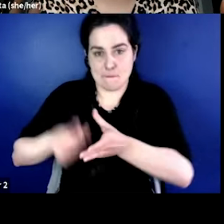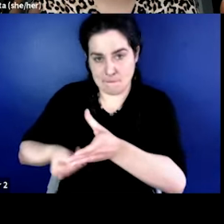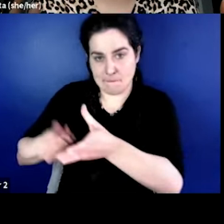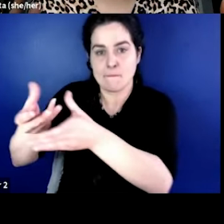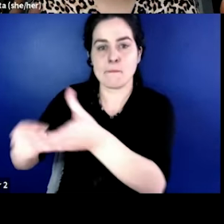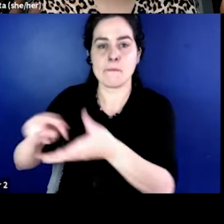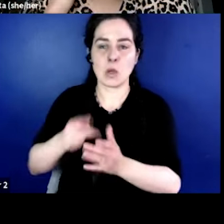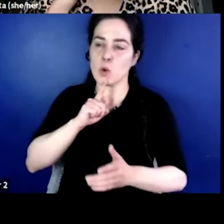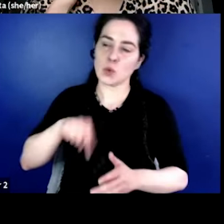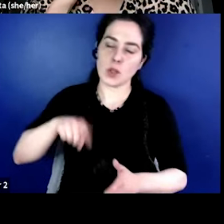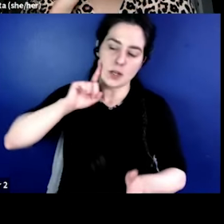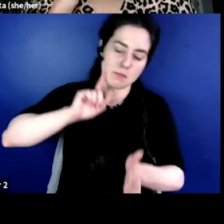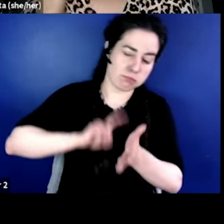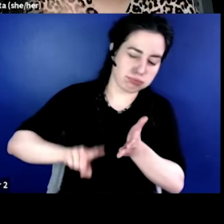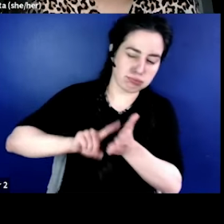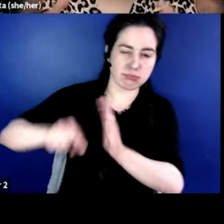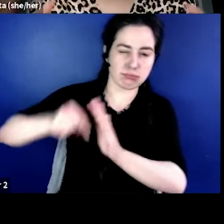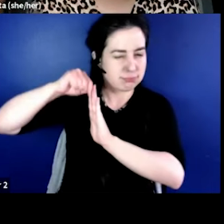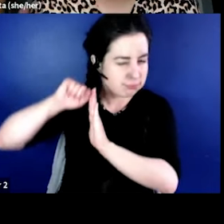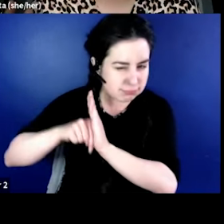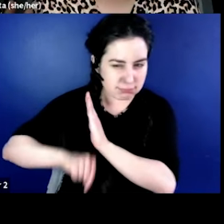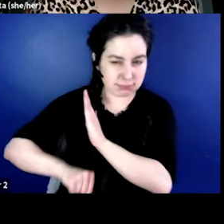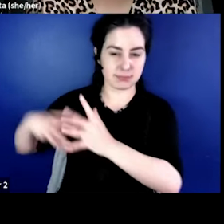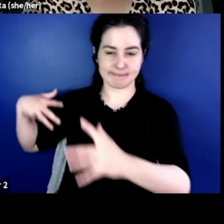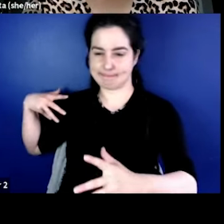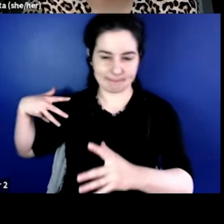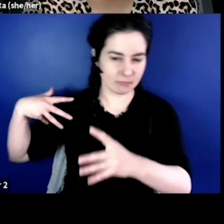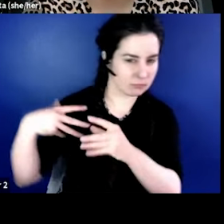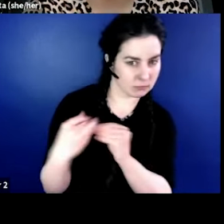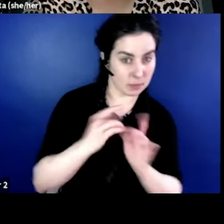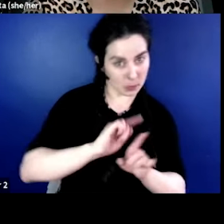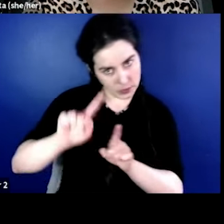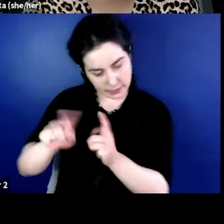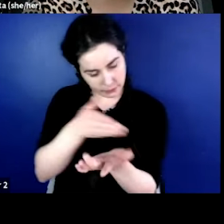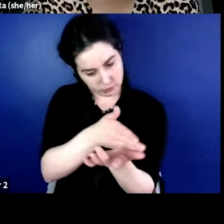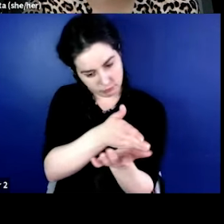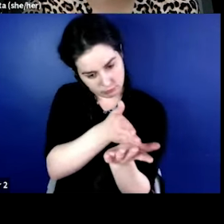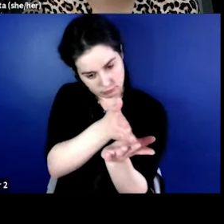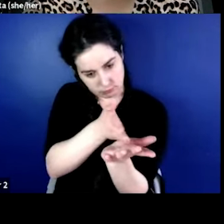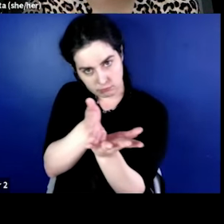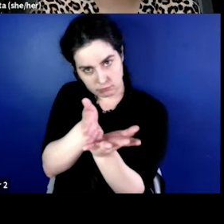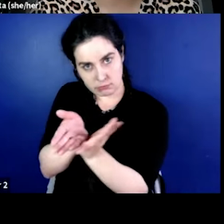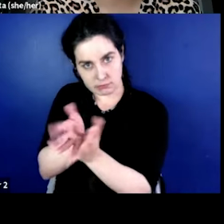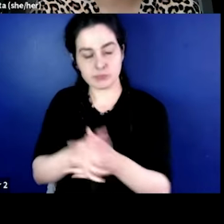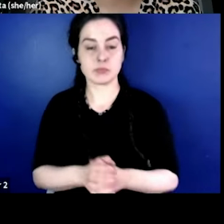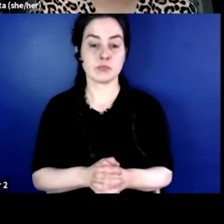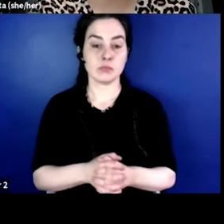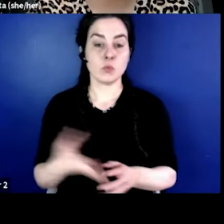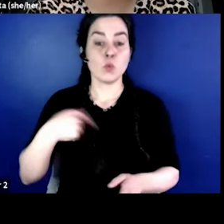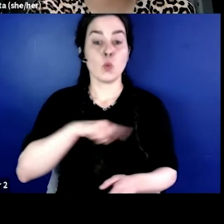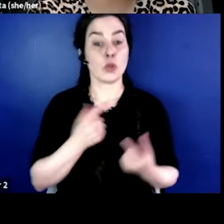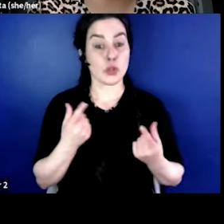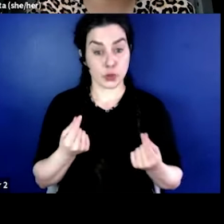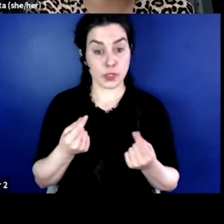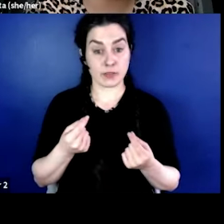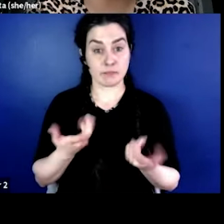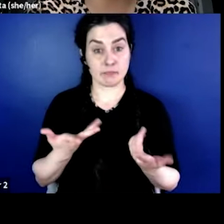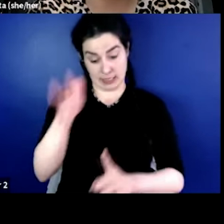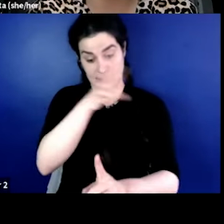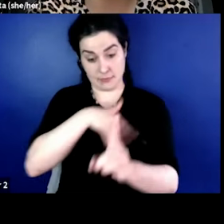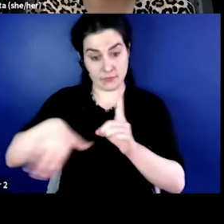comprehensive look at the issue, at different aspects of it. So we're conducting an environmental scan of